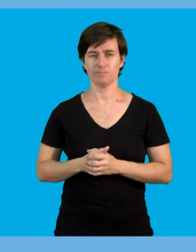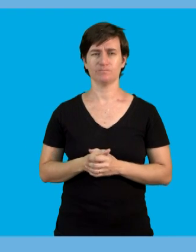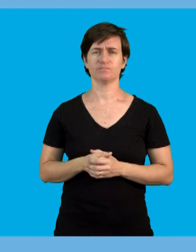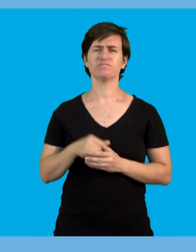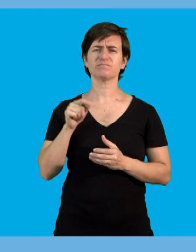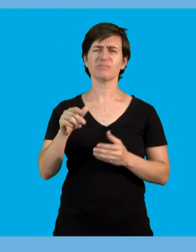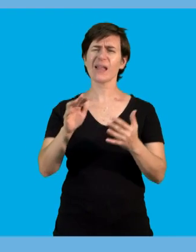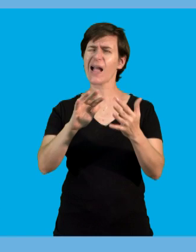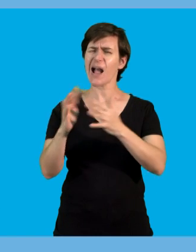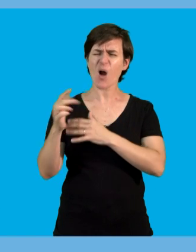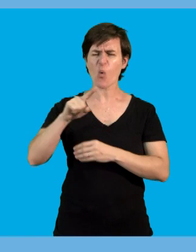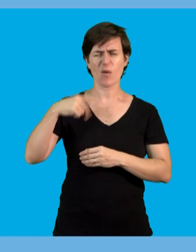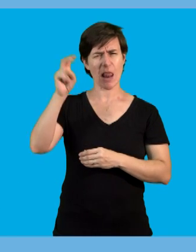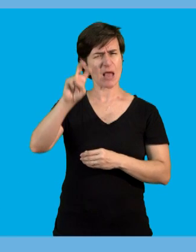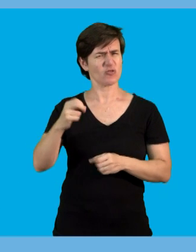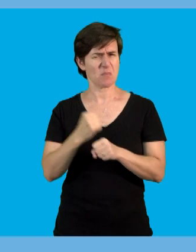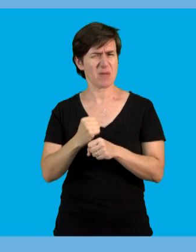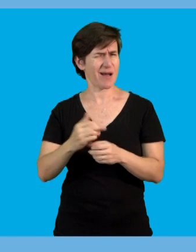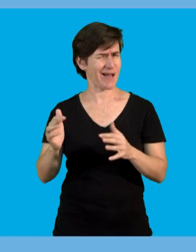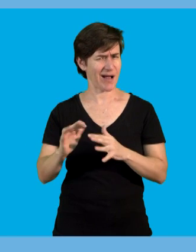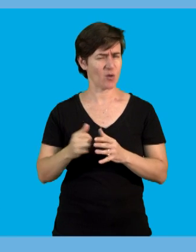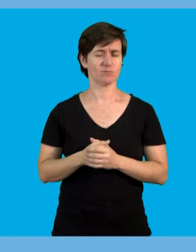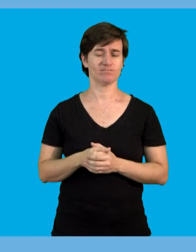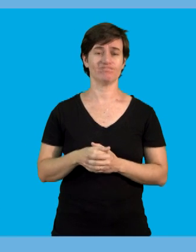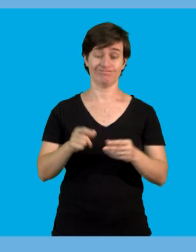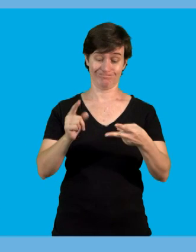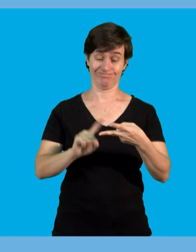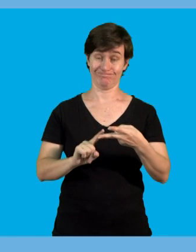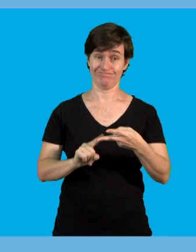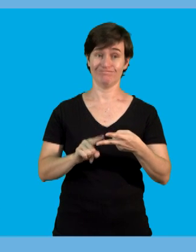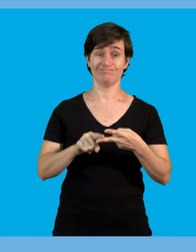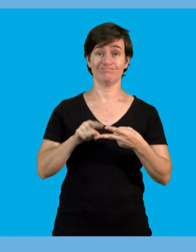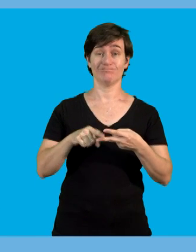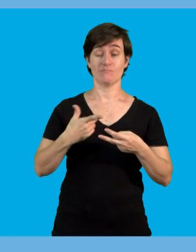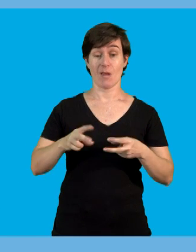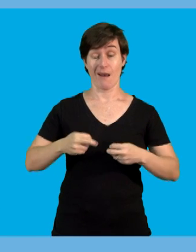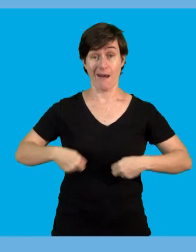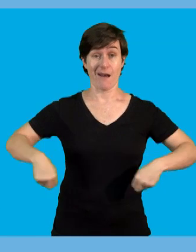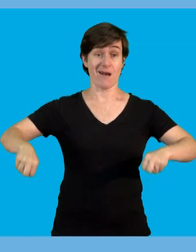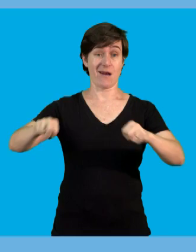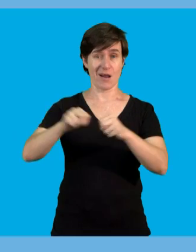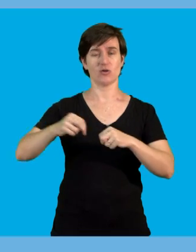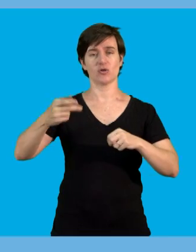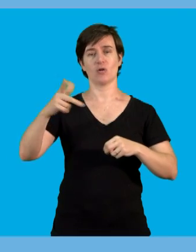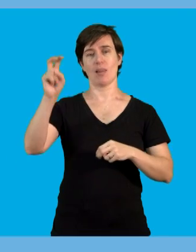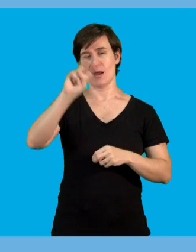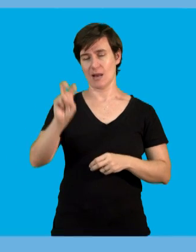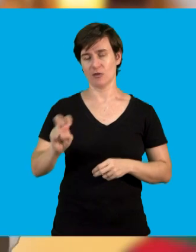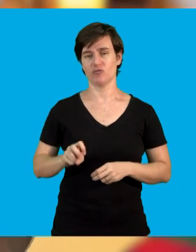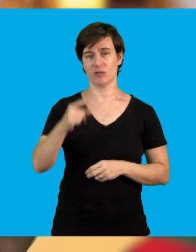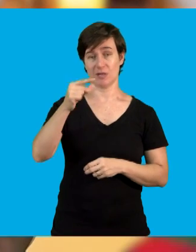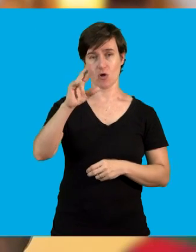how is this electricity generated, and then also lastly, we're going to be looking at the national electricity grid.